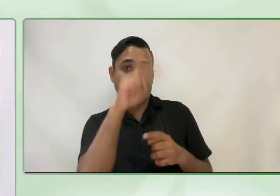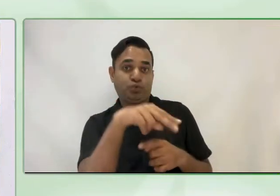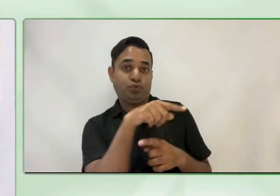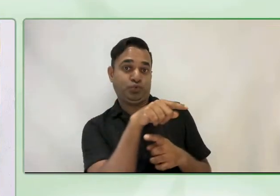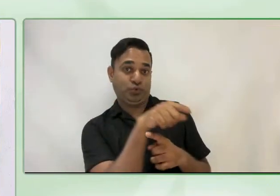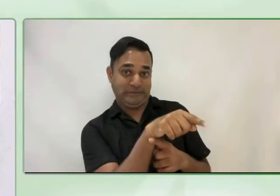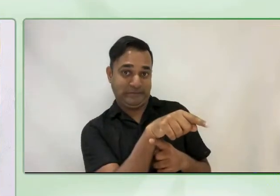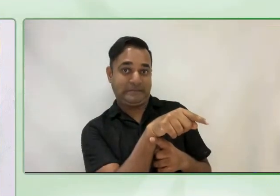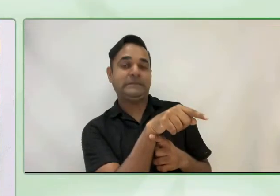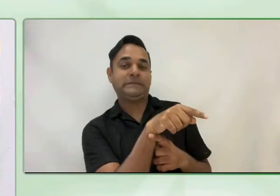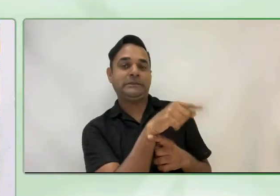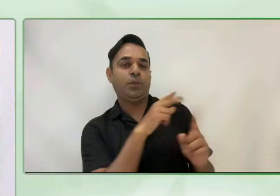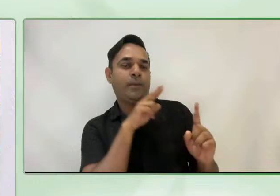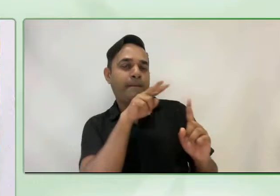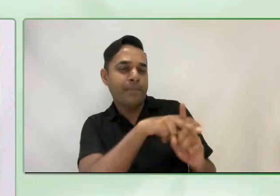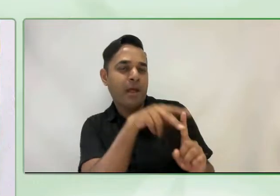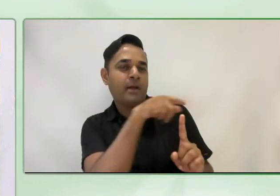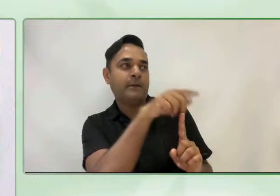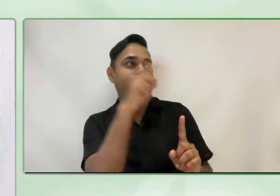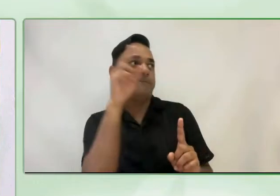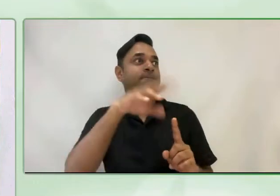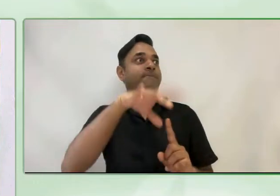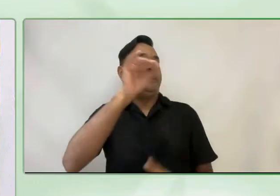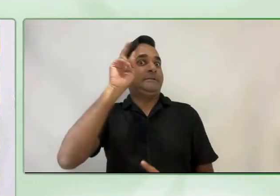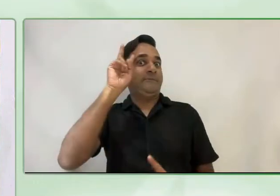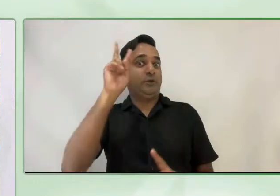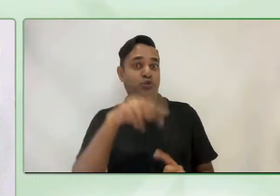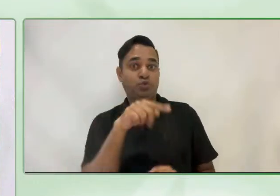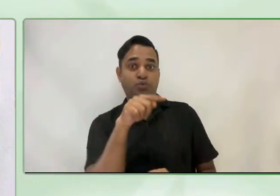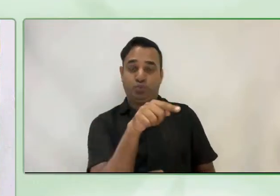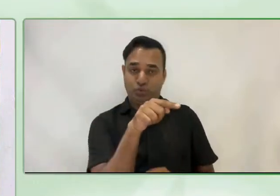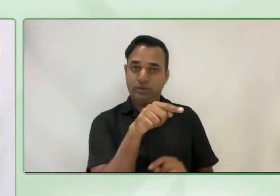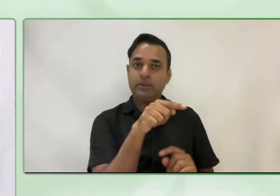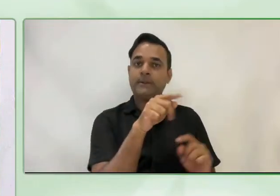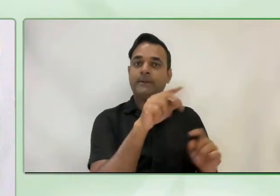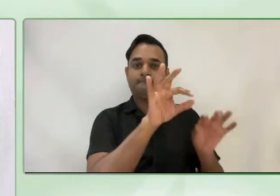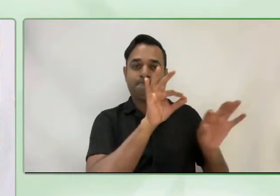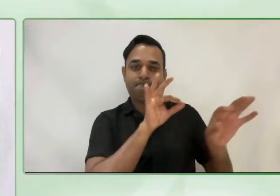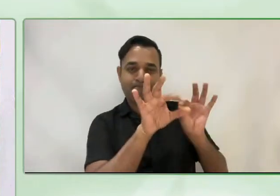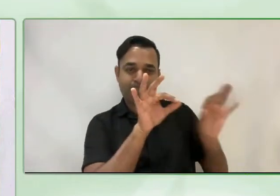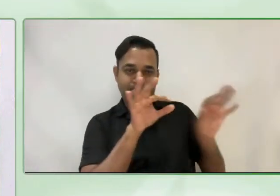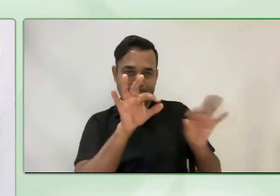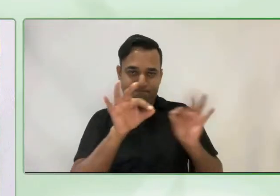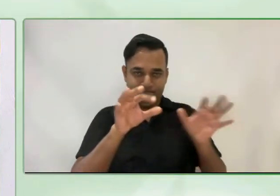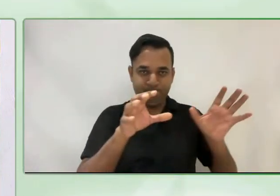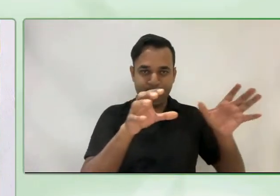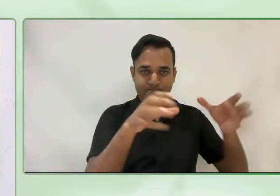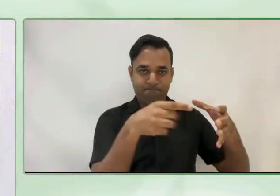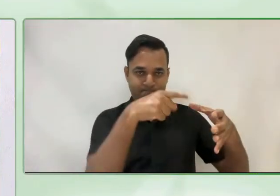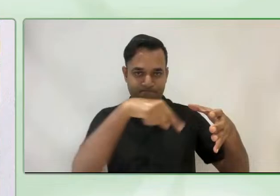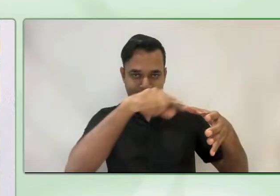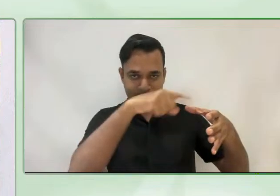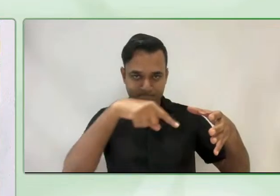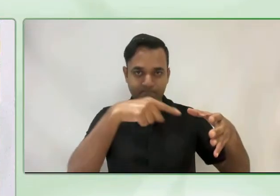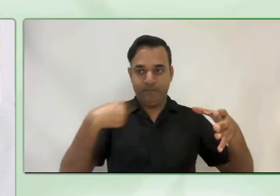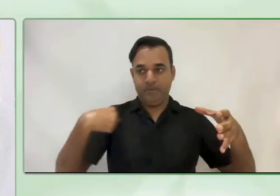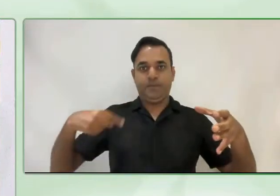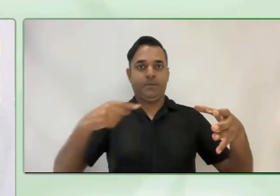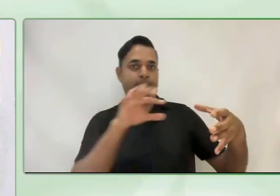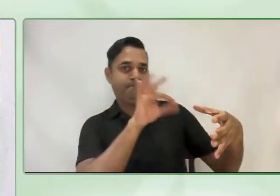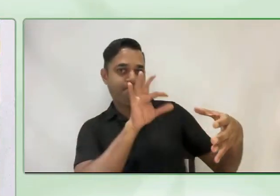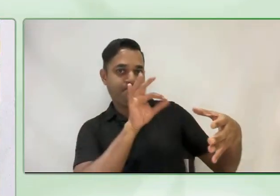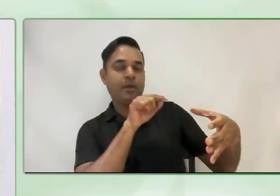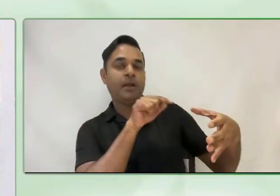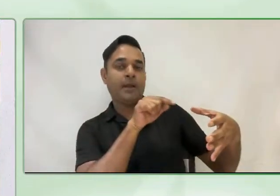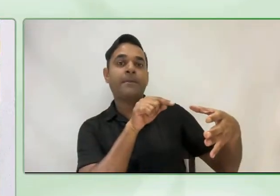us, and we had really very good talks also with colleagues from